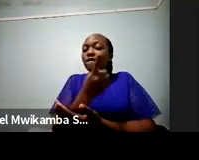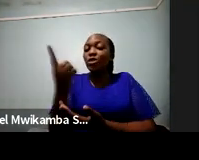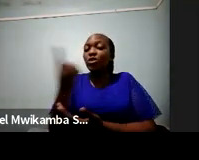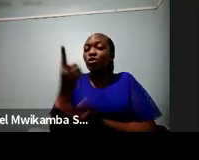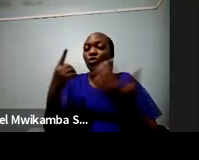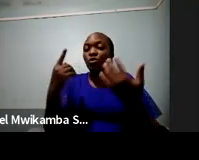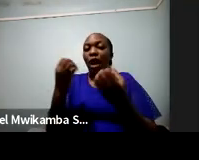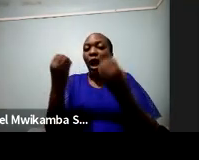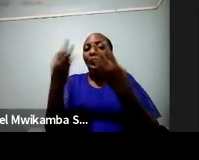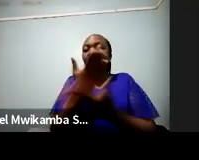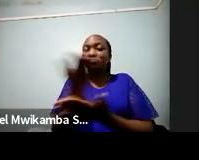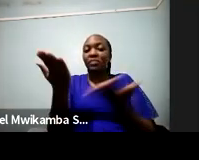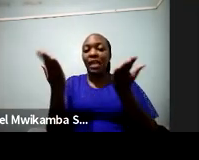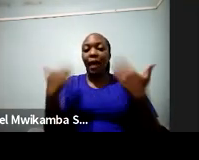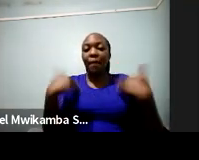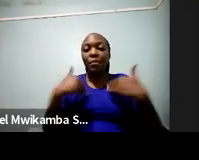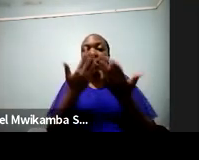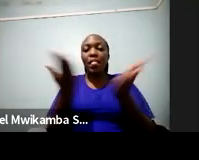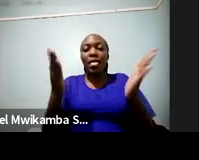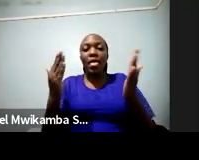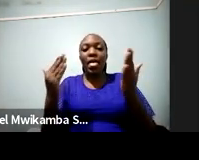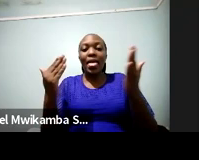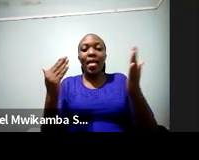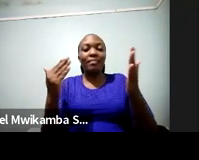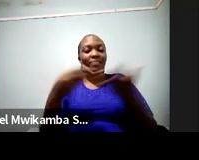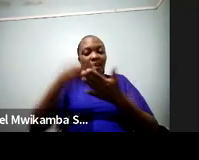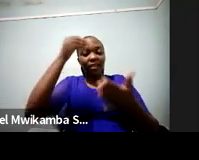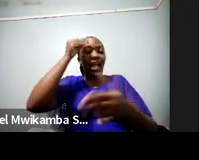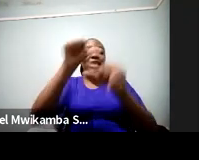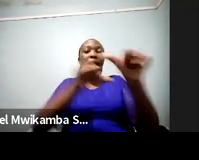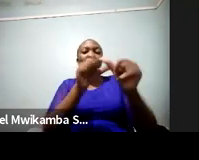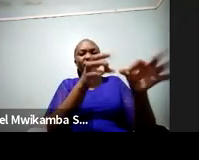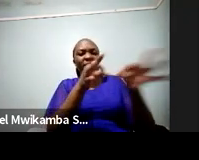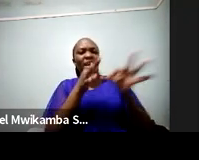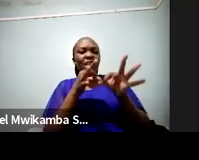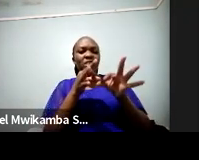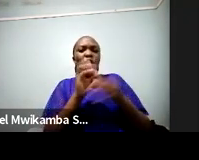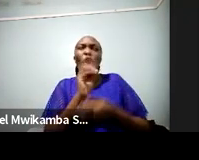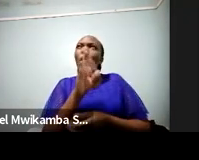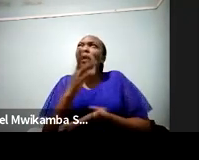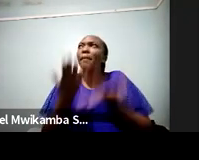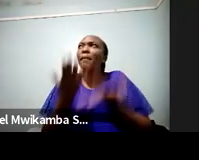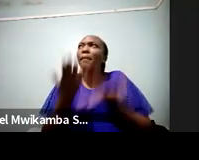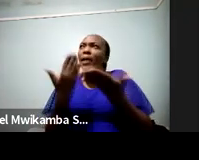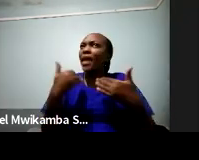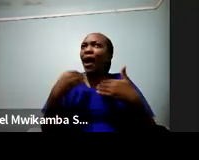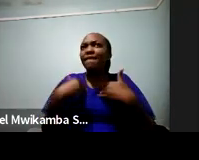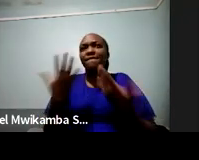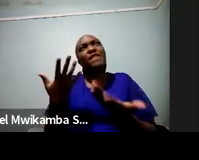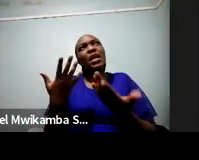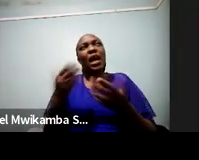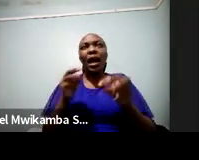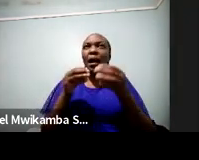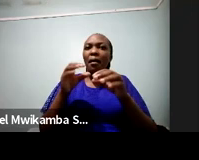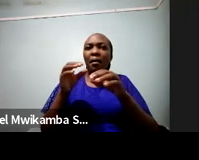are in the line of finance or business, commerce, at least who understand a bit of this, so that I know how